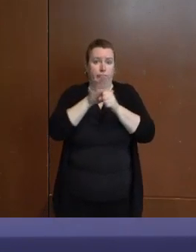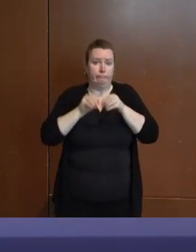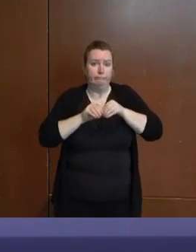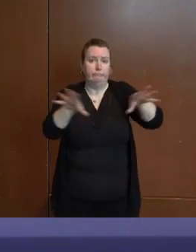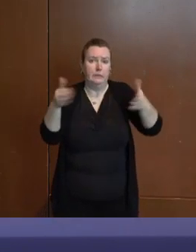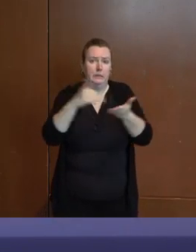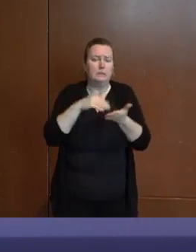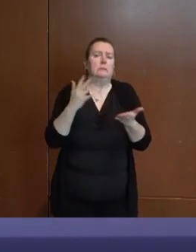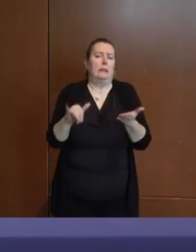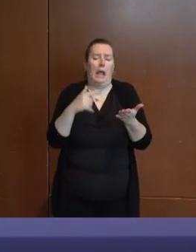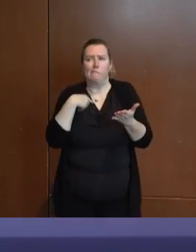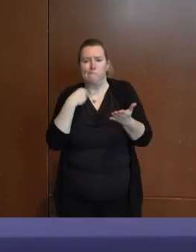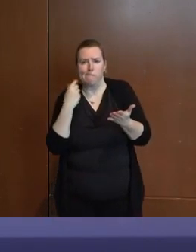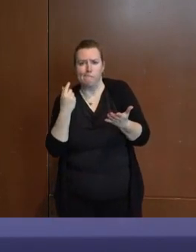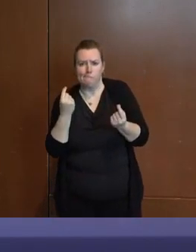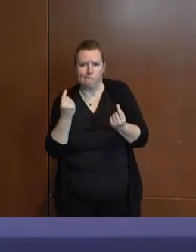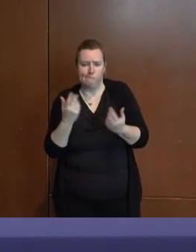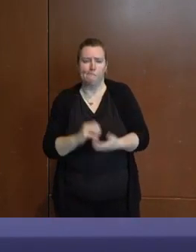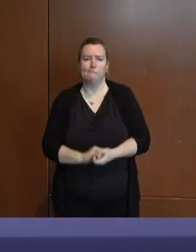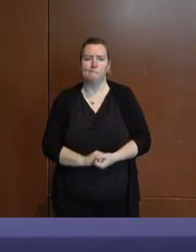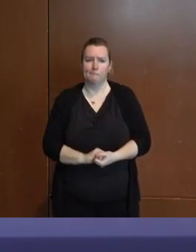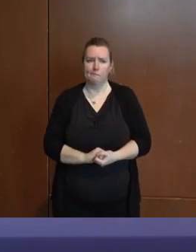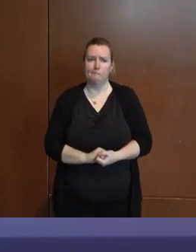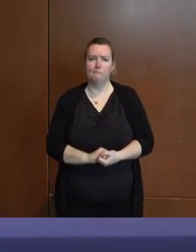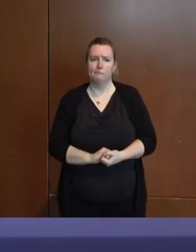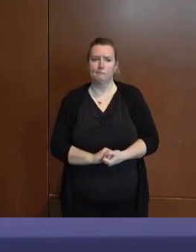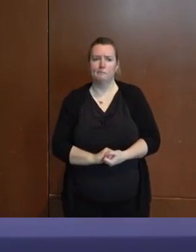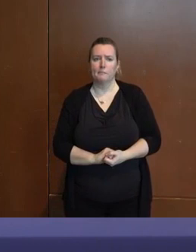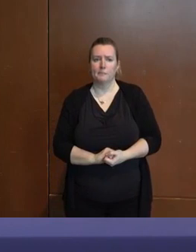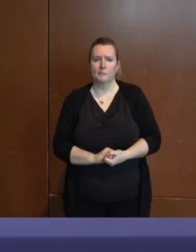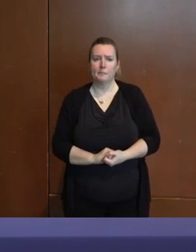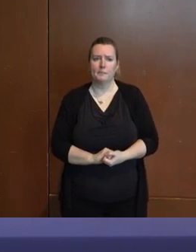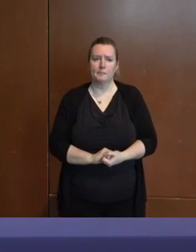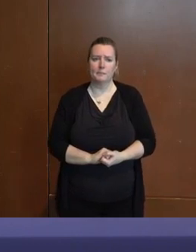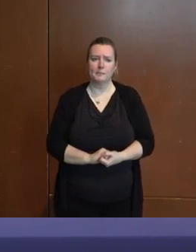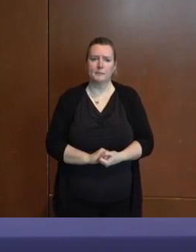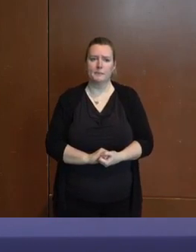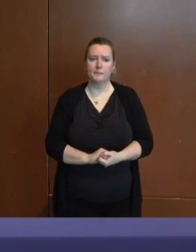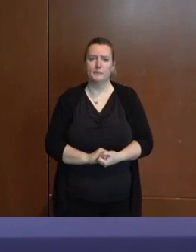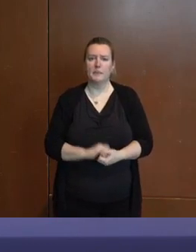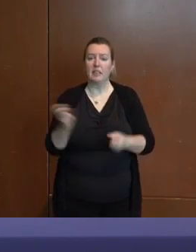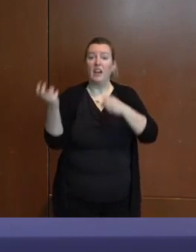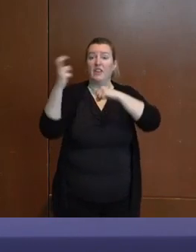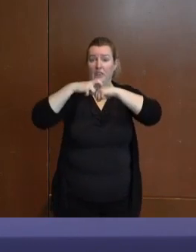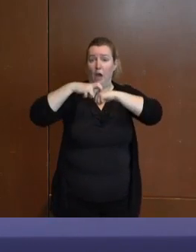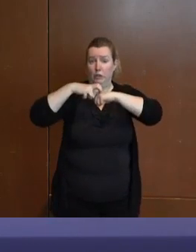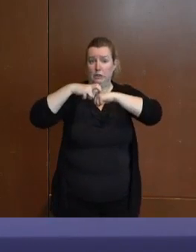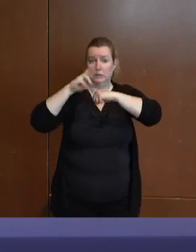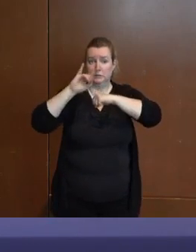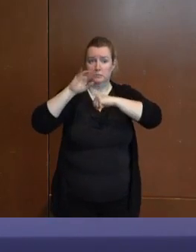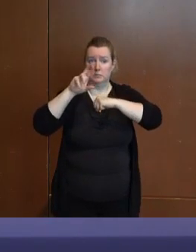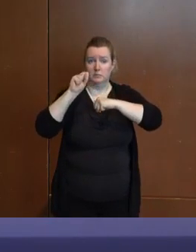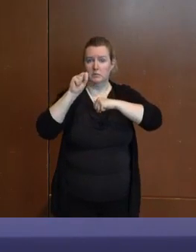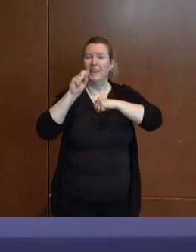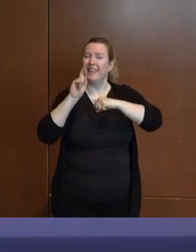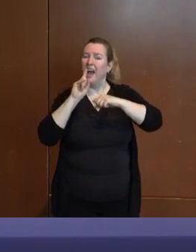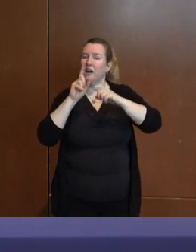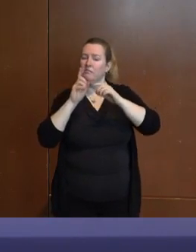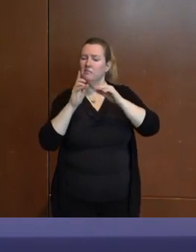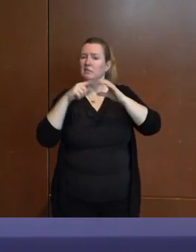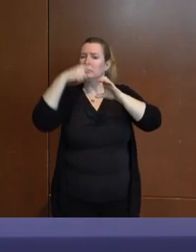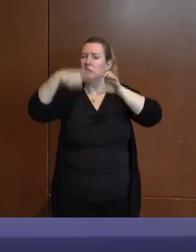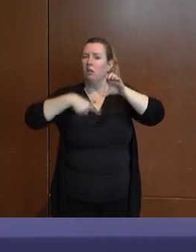if we do everything right. But I don't want anybody coming in from some other part of the country where they had lax policies and